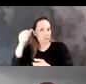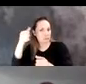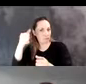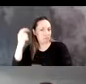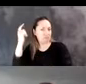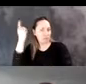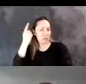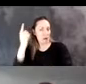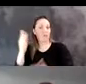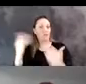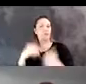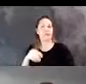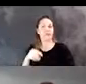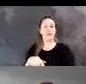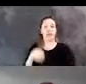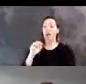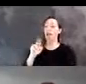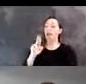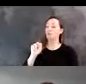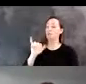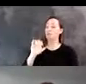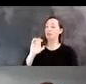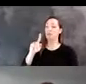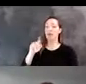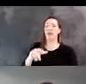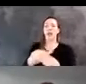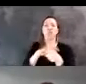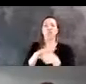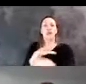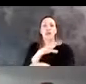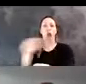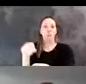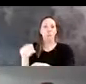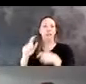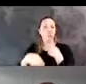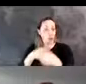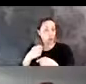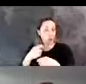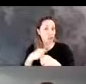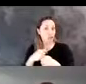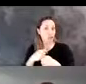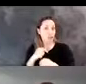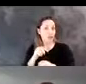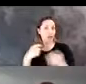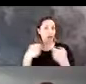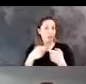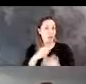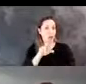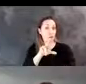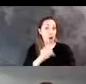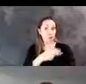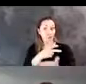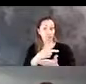At the municipality and company level, they can change to having an electric fleet of buses, company vehicles,